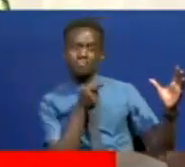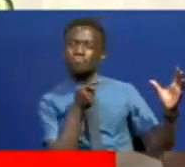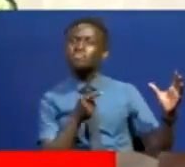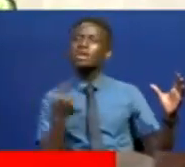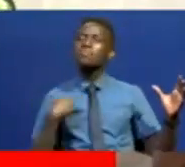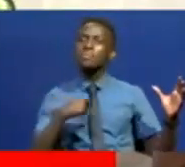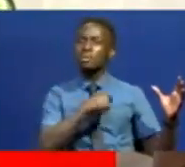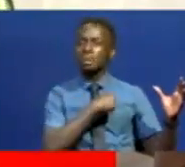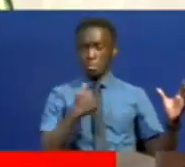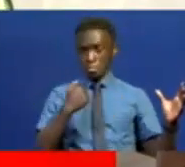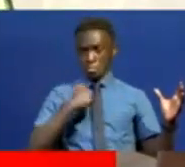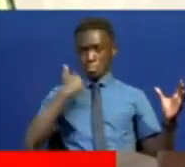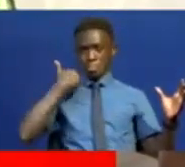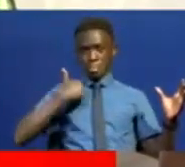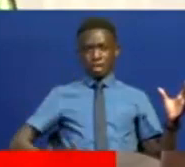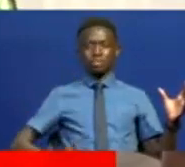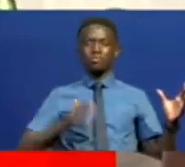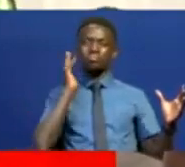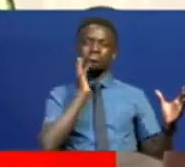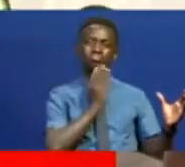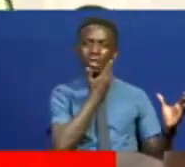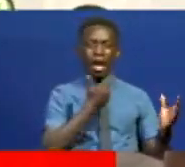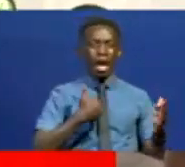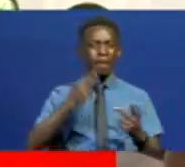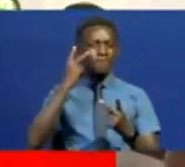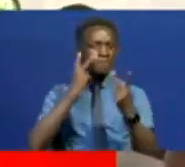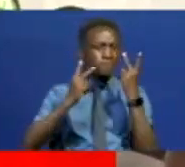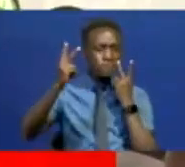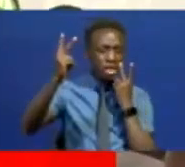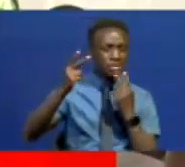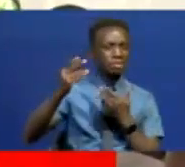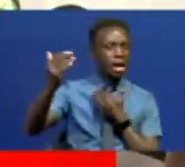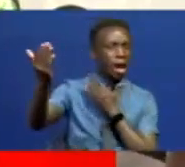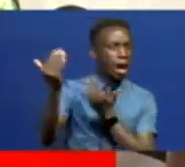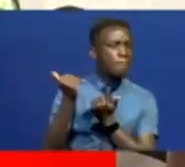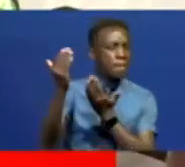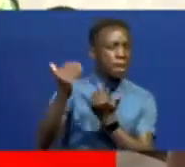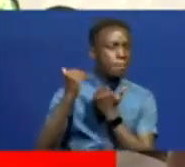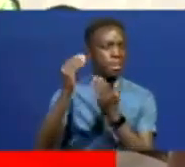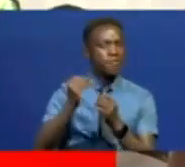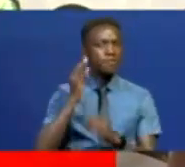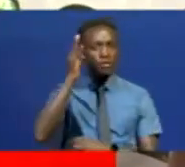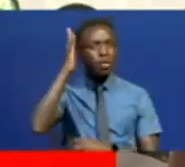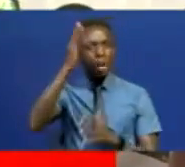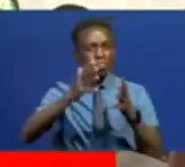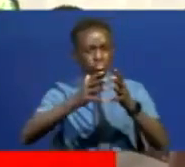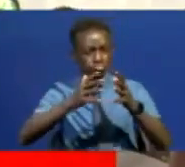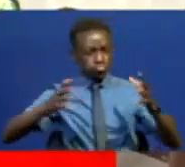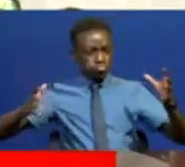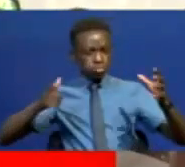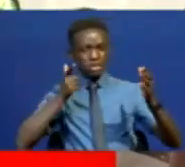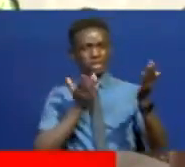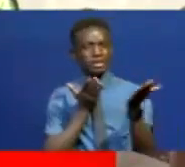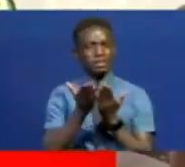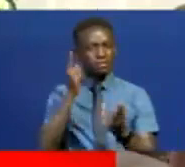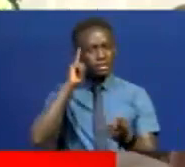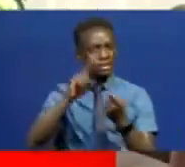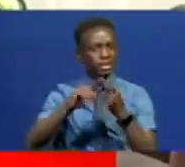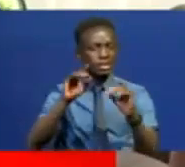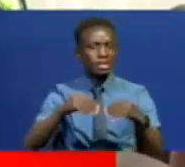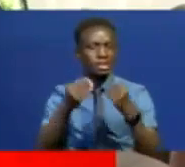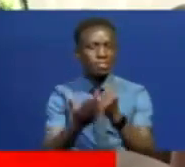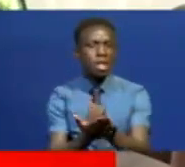that this facility will, in the near future, expand its services to provide refuge to adolescent